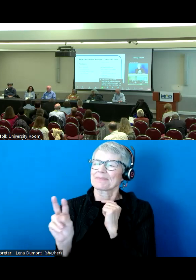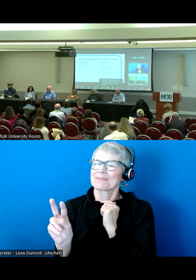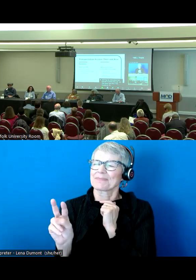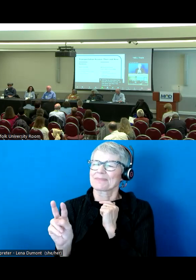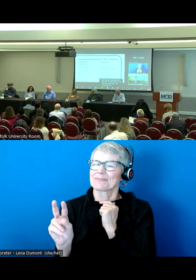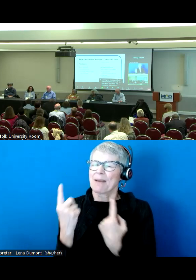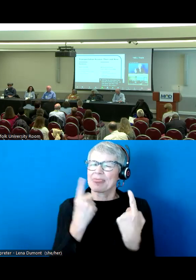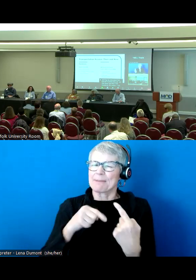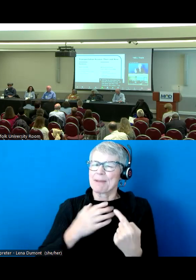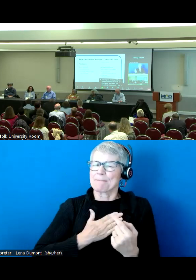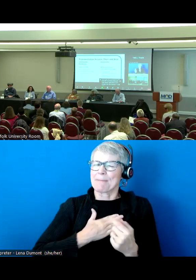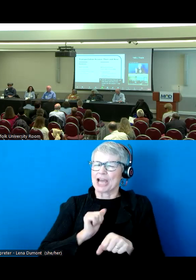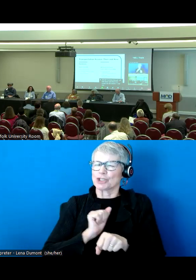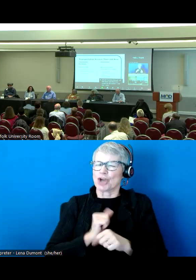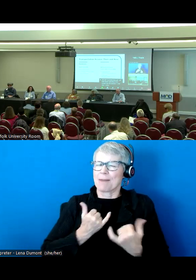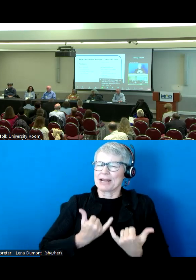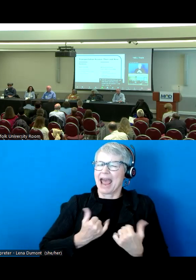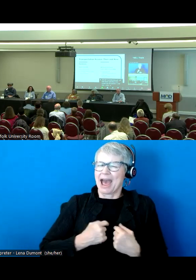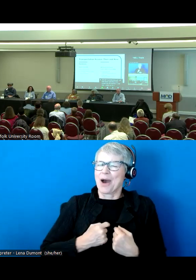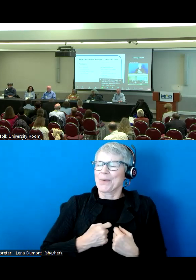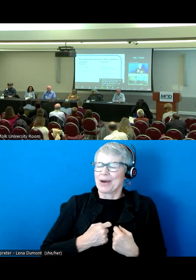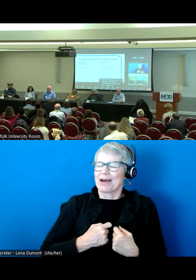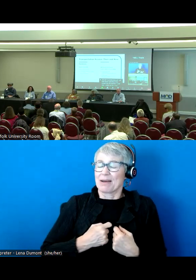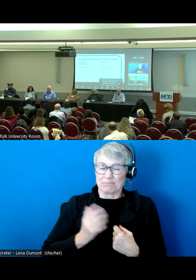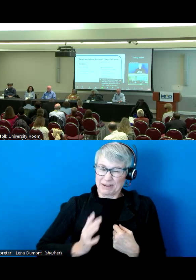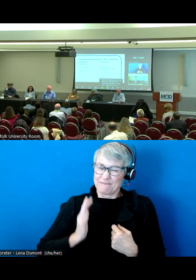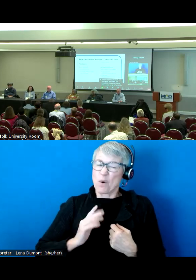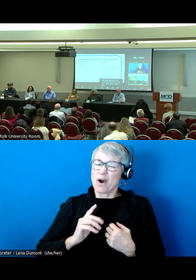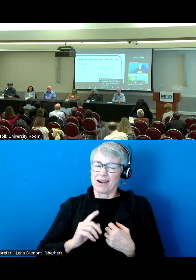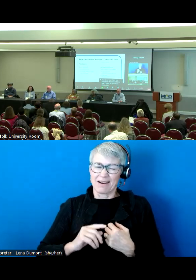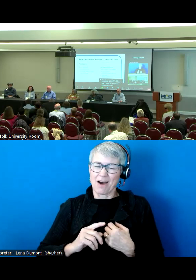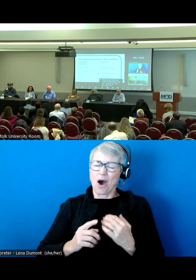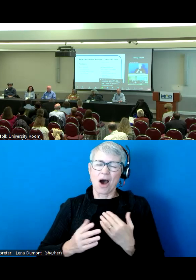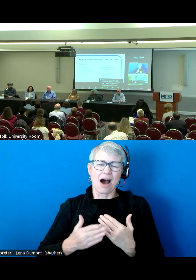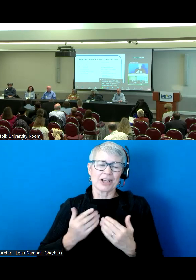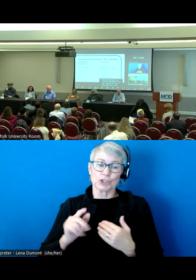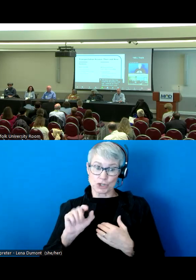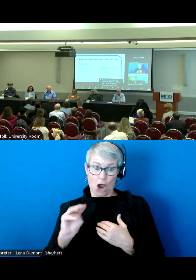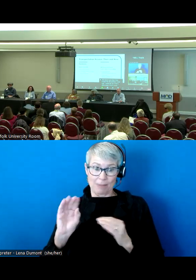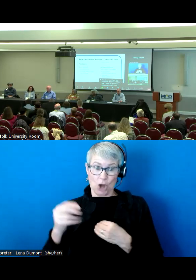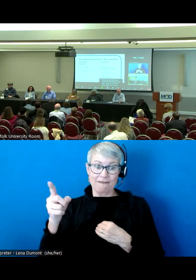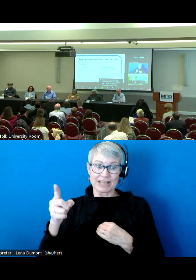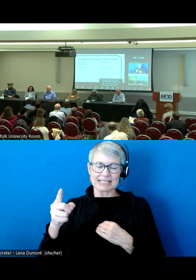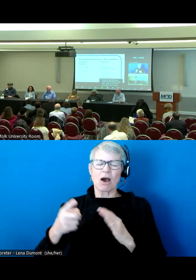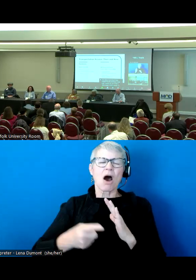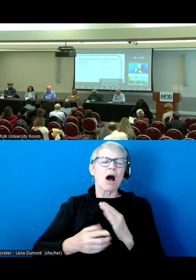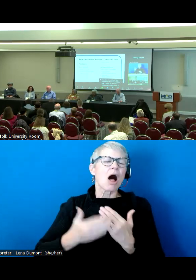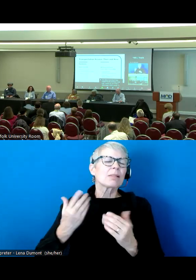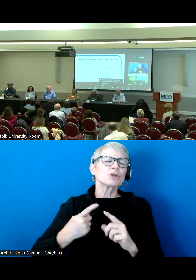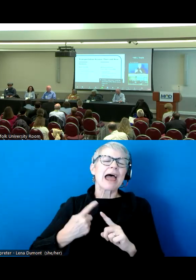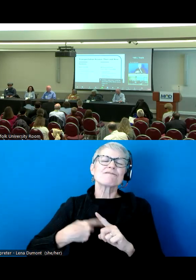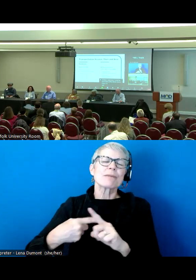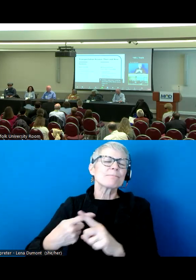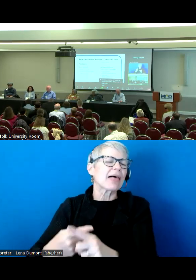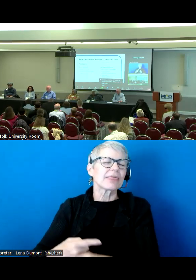would go up to Tom's office about once a month to say, essentially, Tom, what are